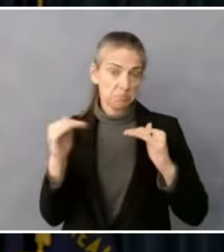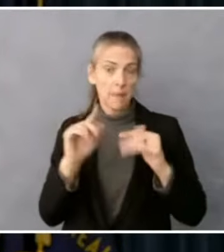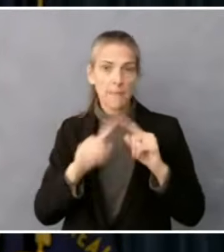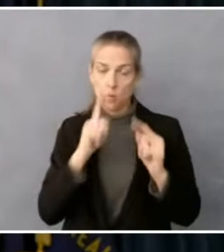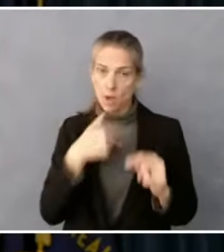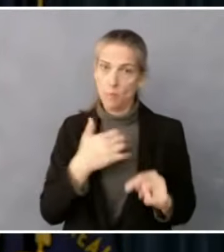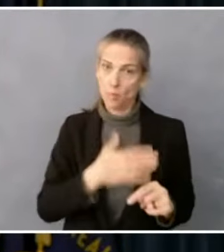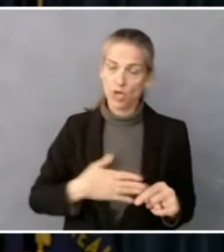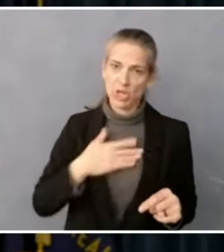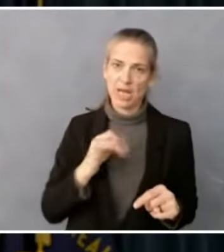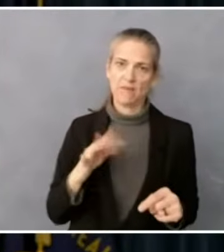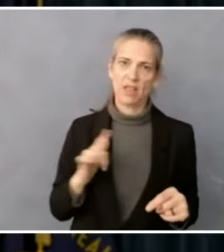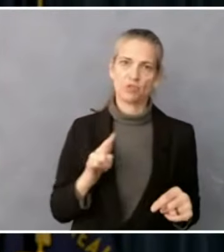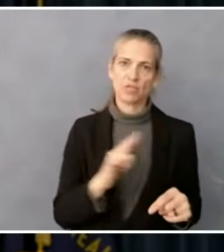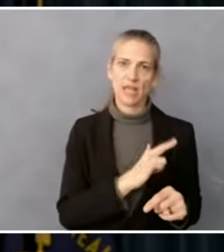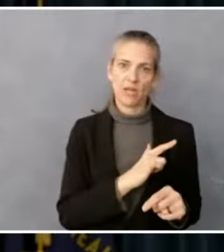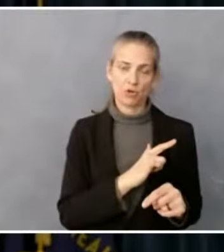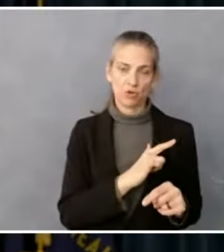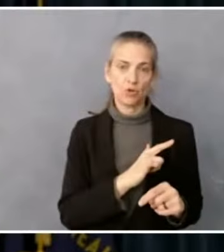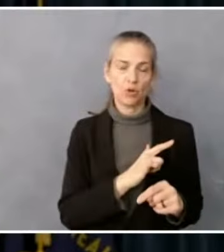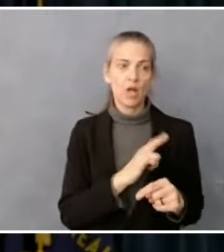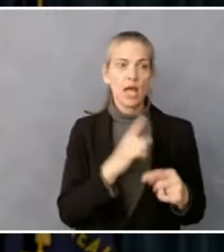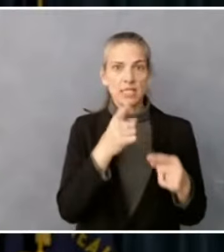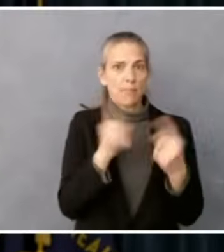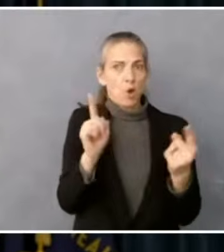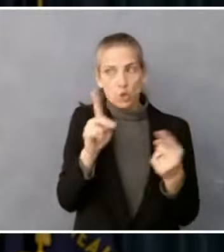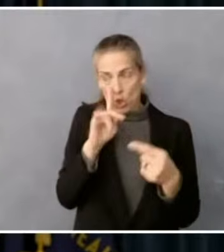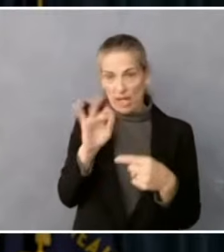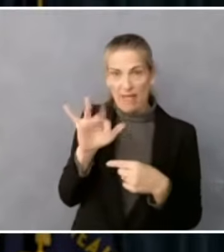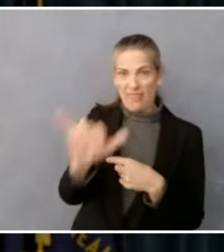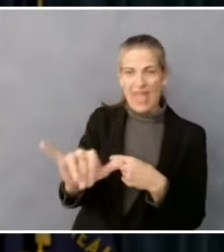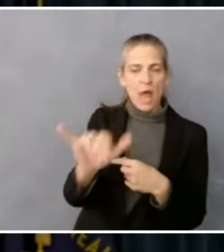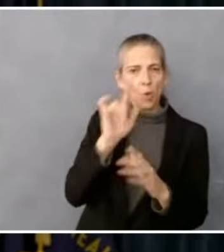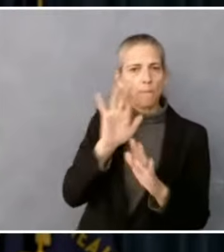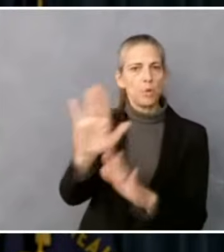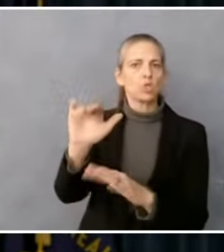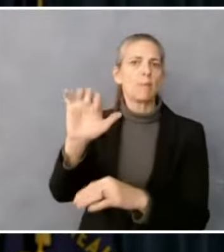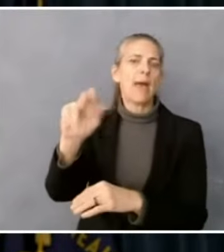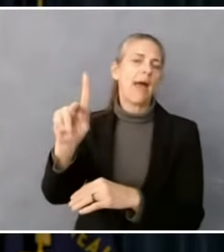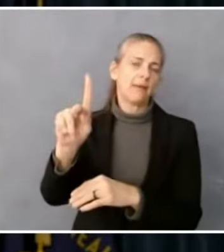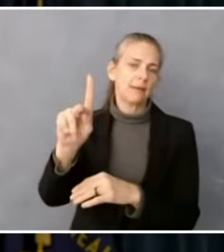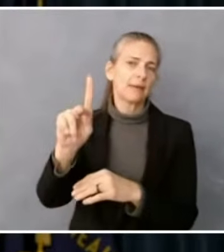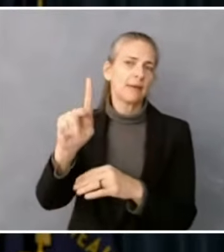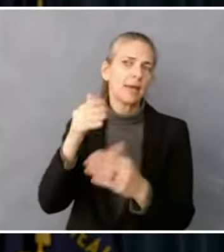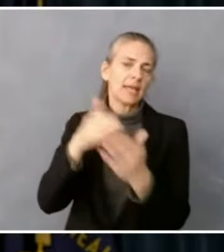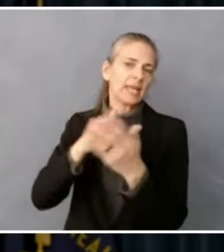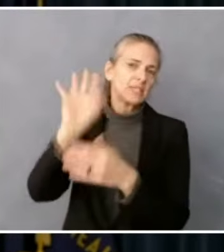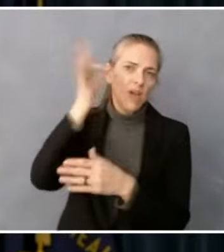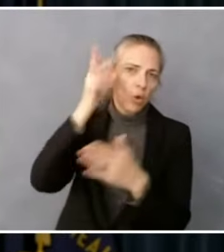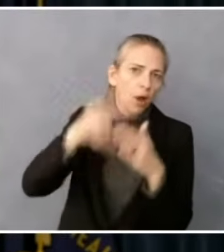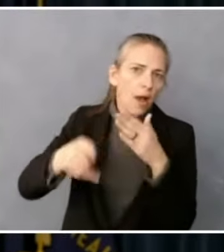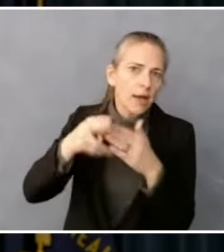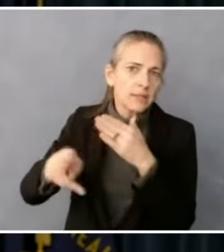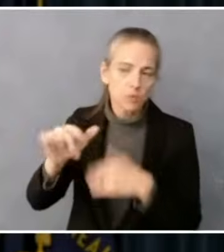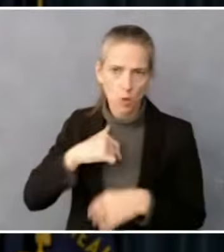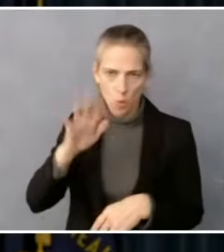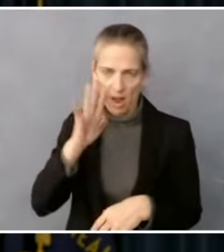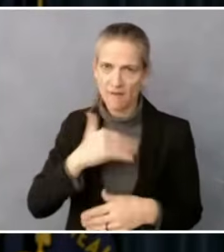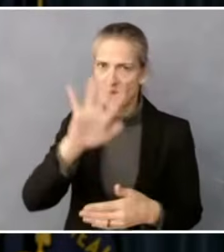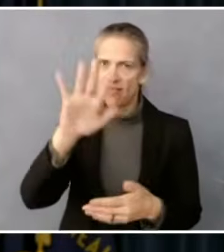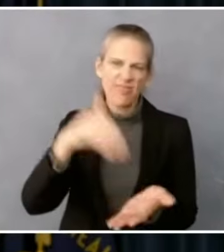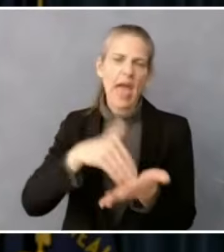legislature, as opposed to looking at that, would push back against the federal cuts. I mean, we are going to have thousands of